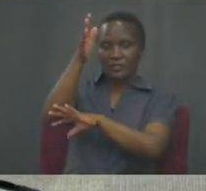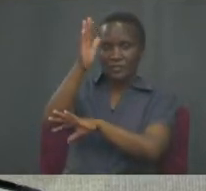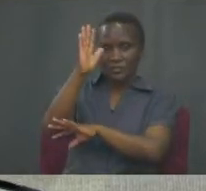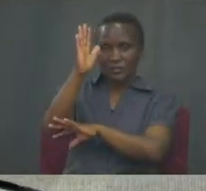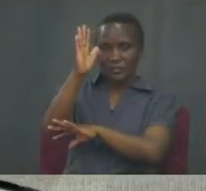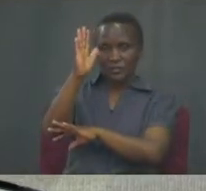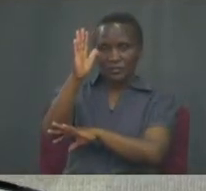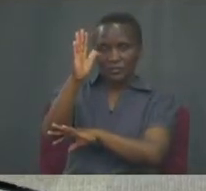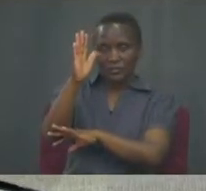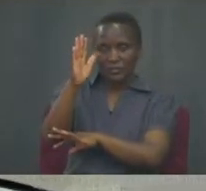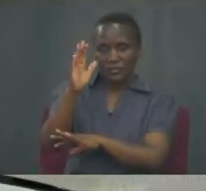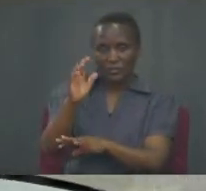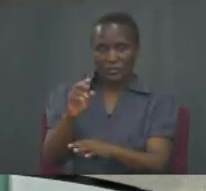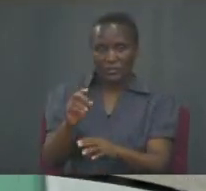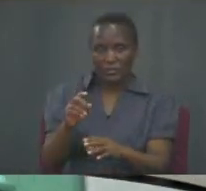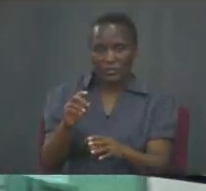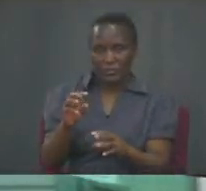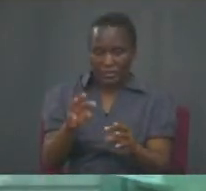their chariot wheels.